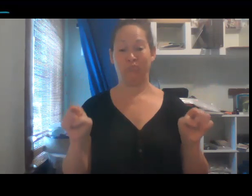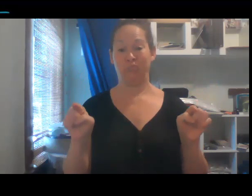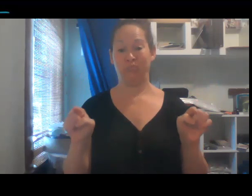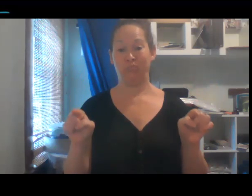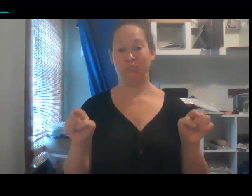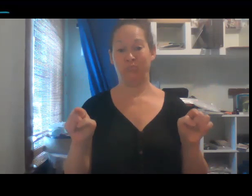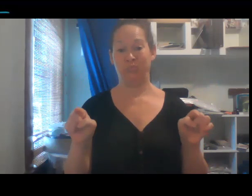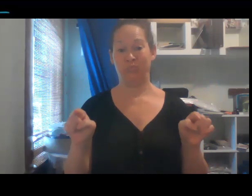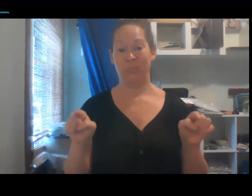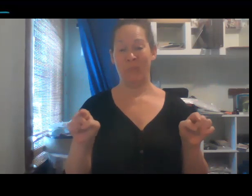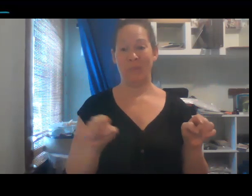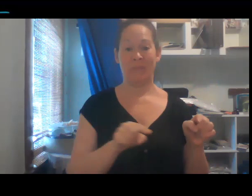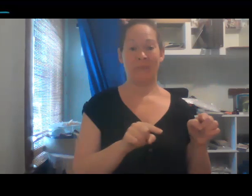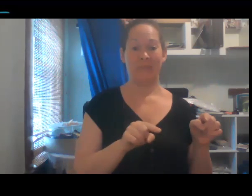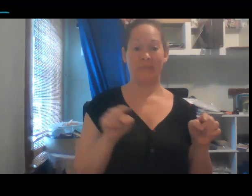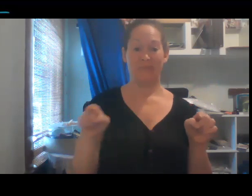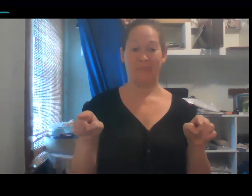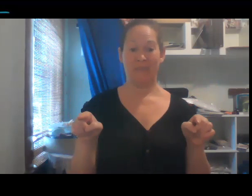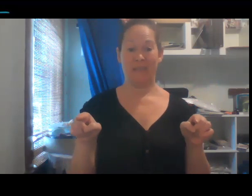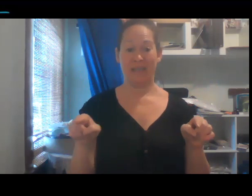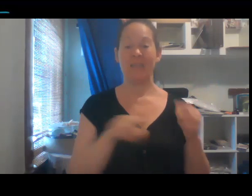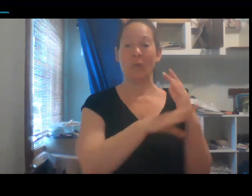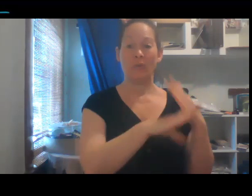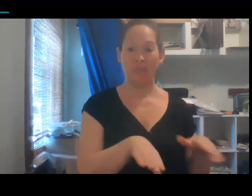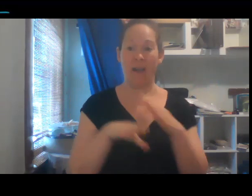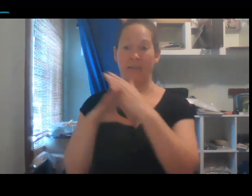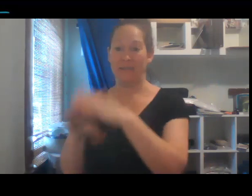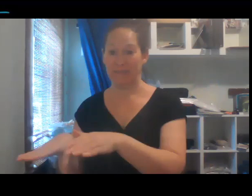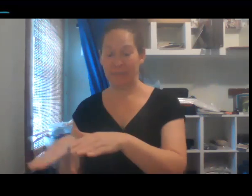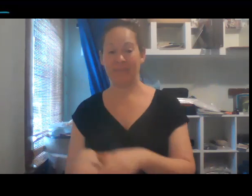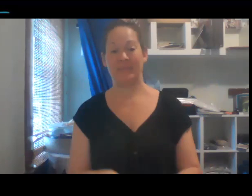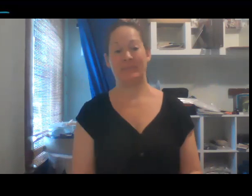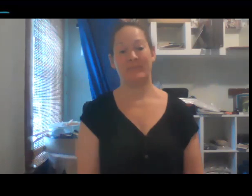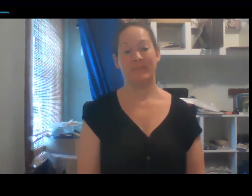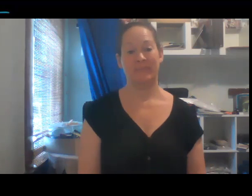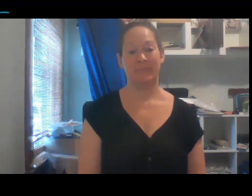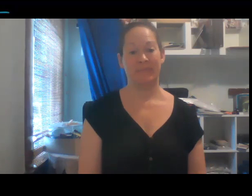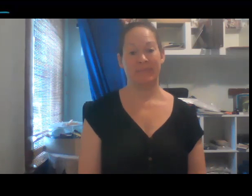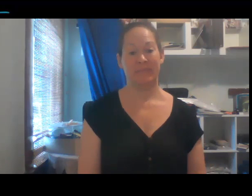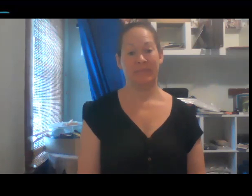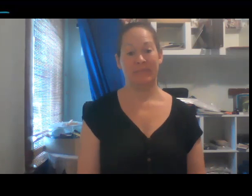So I'm going to divide both sides by original population.